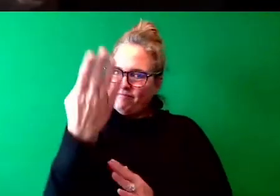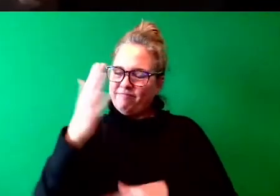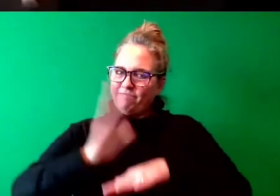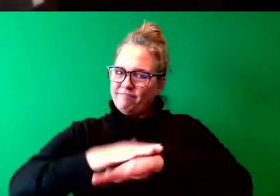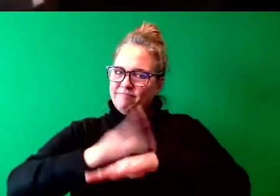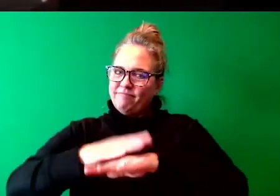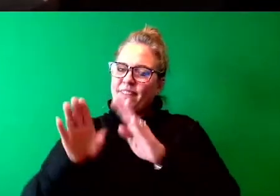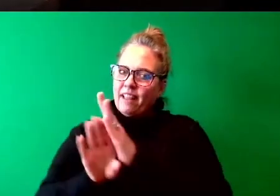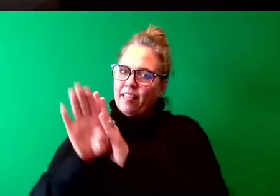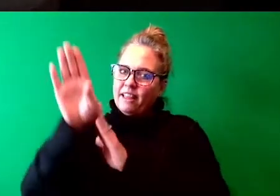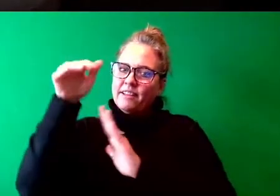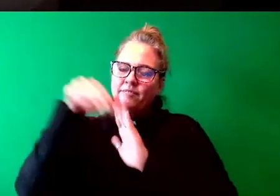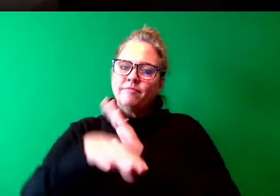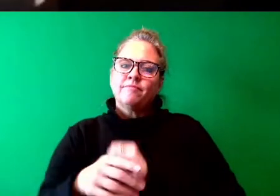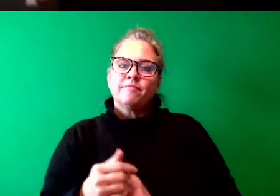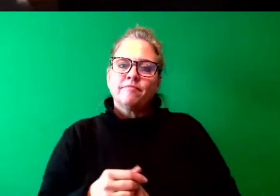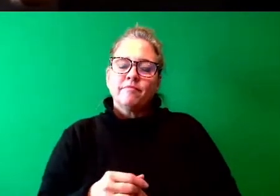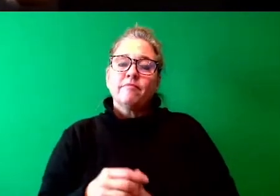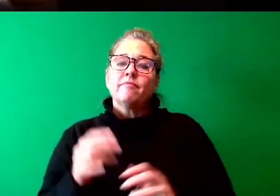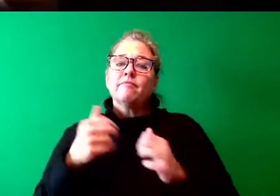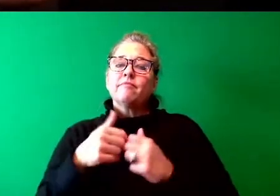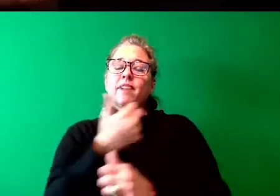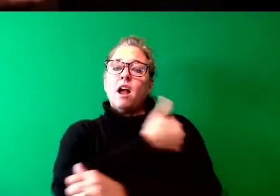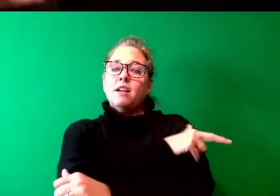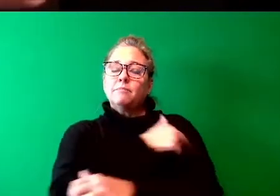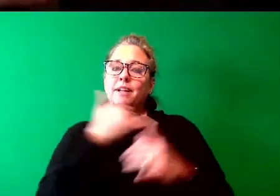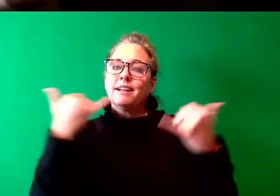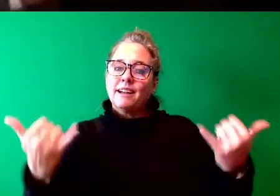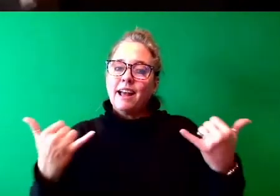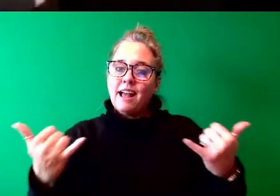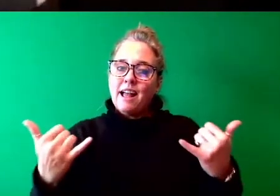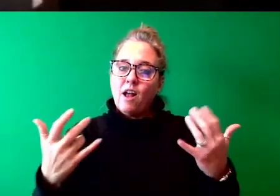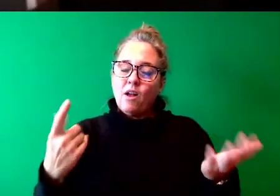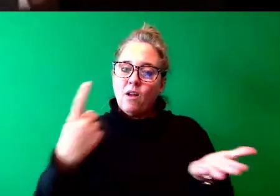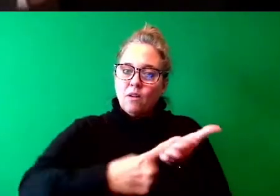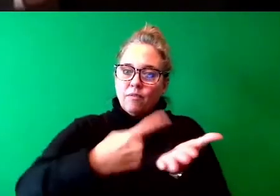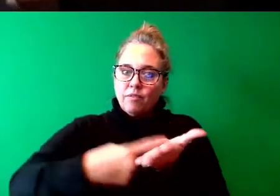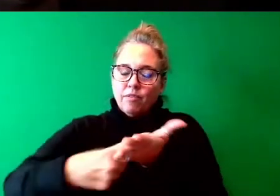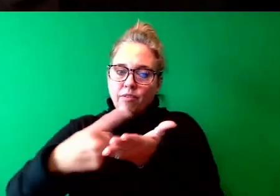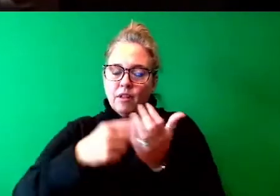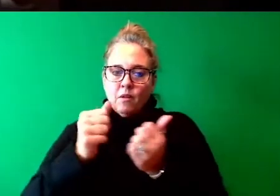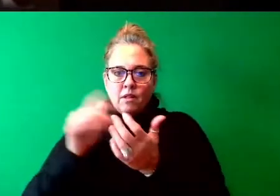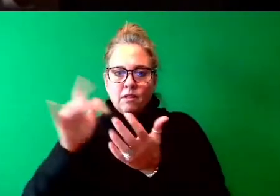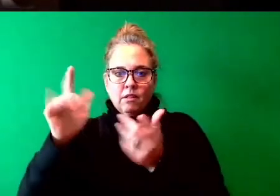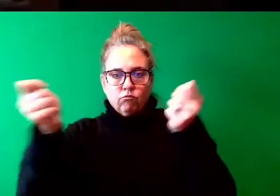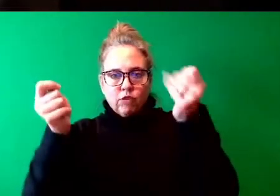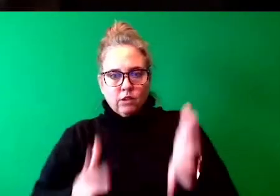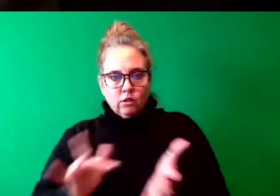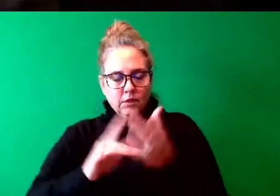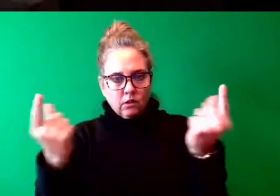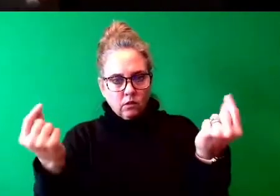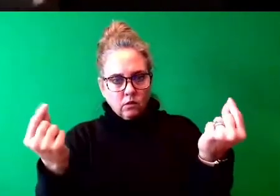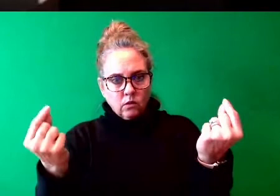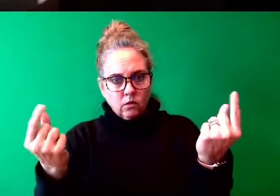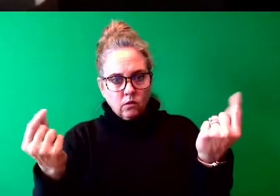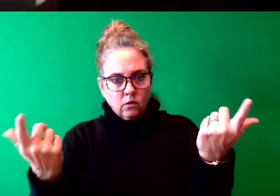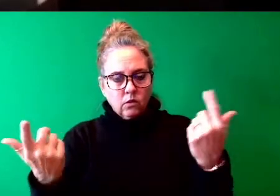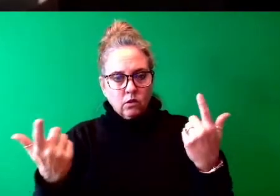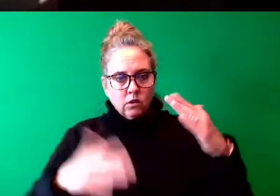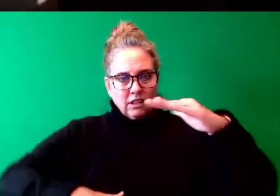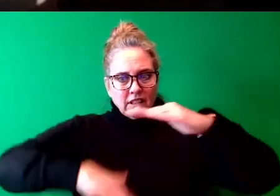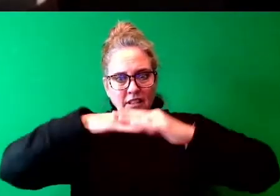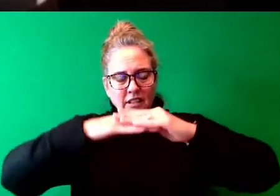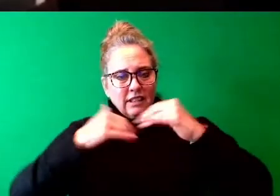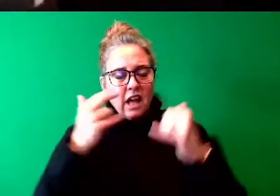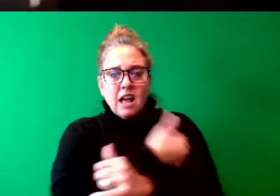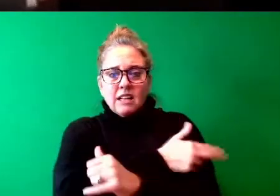coming down. This has resulted in our hospital partners to come together with our medical director to decide that their hospital